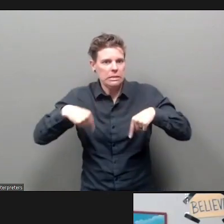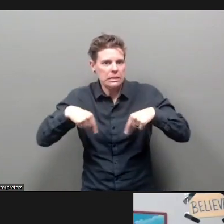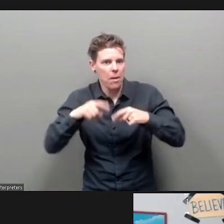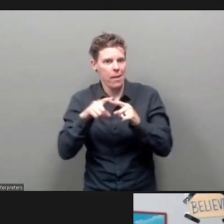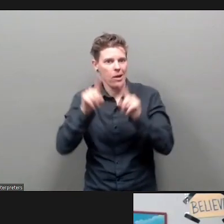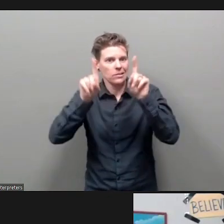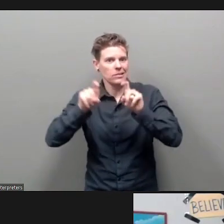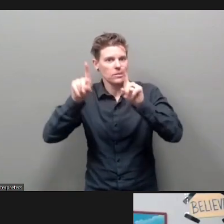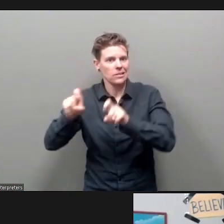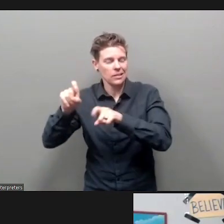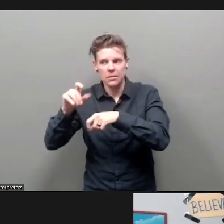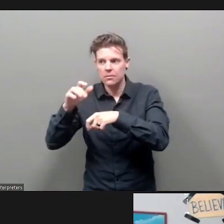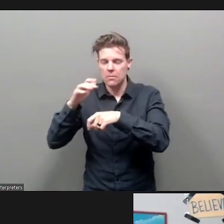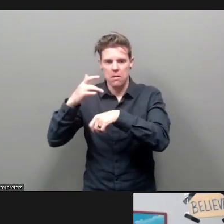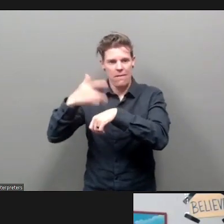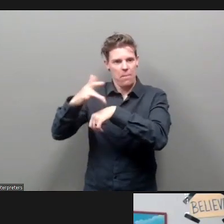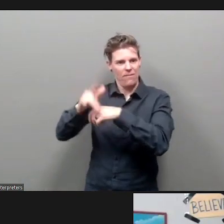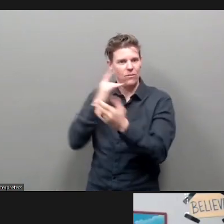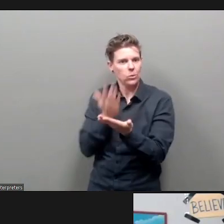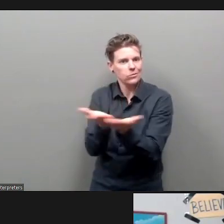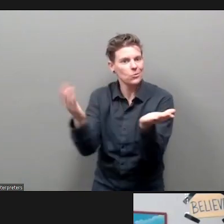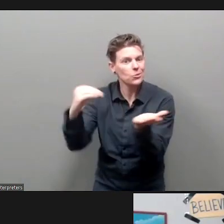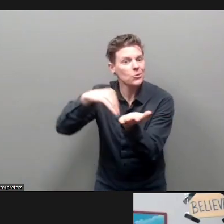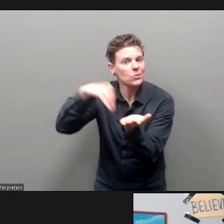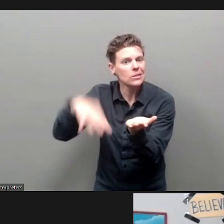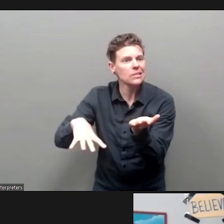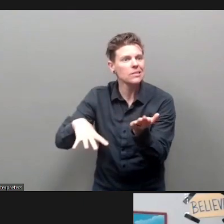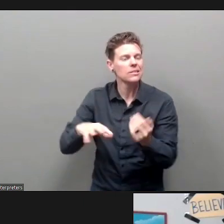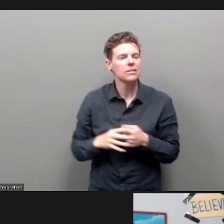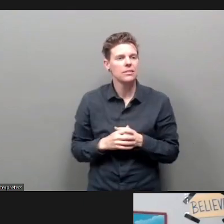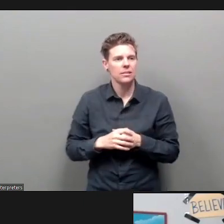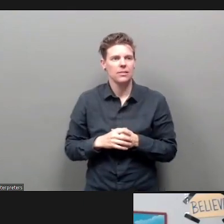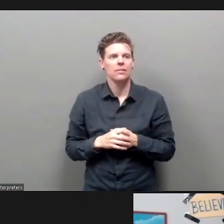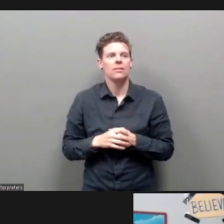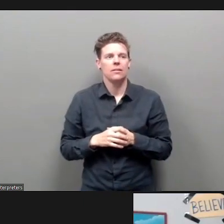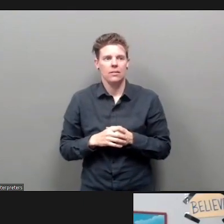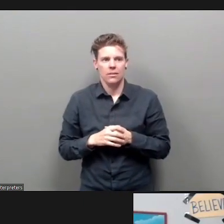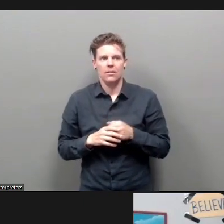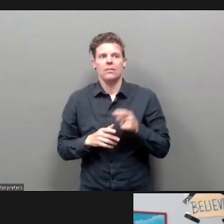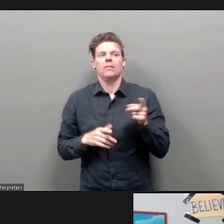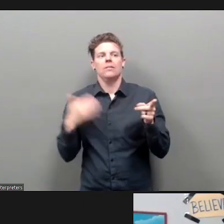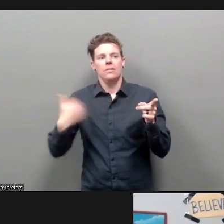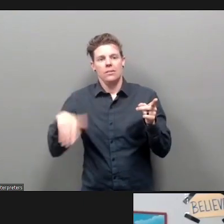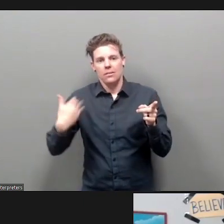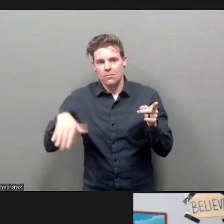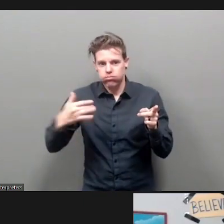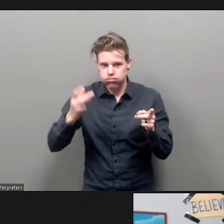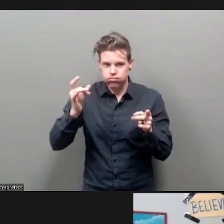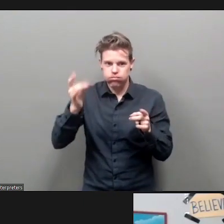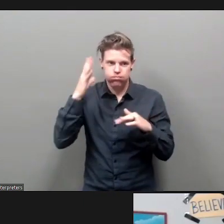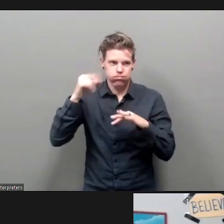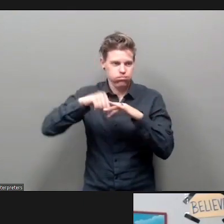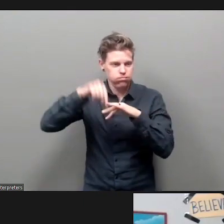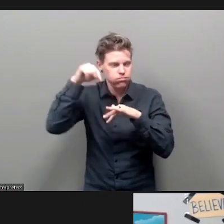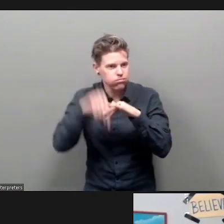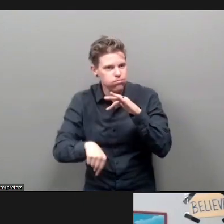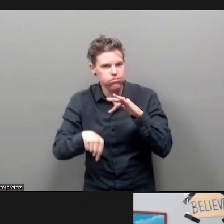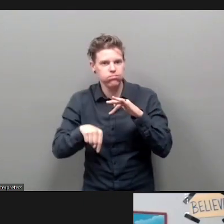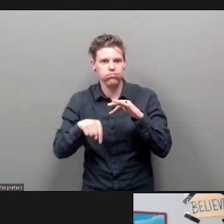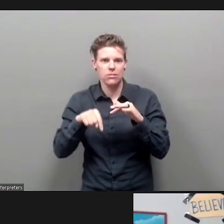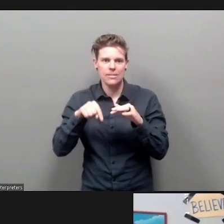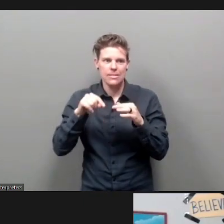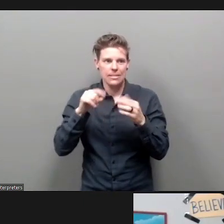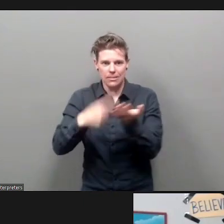So this is like under intensive daily, many times a day discussion in New Mexico right